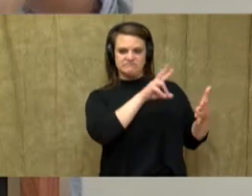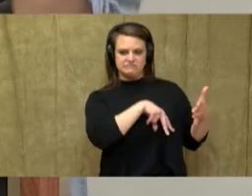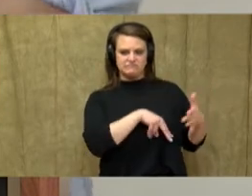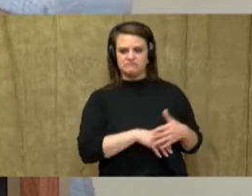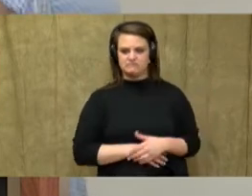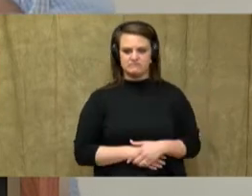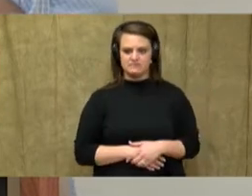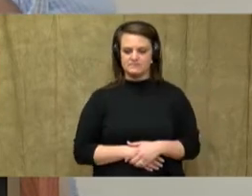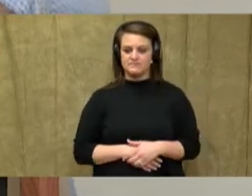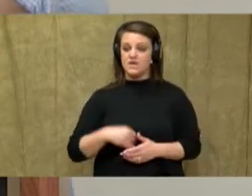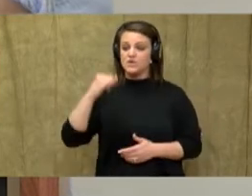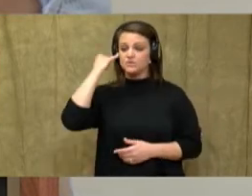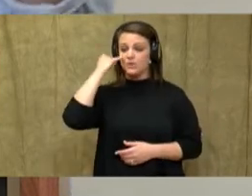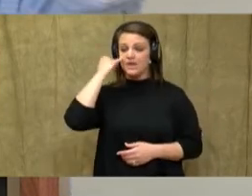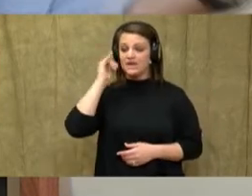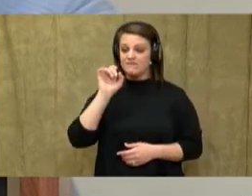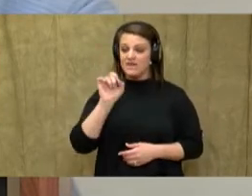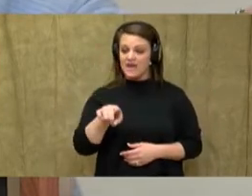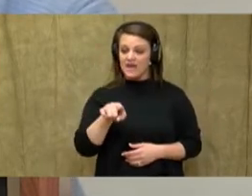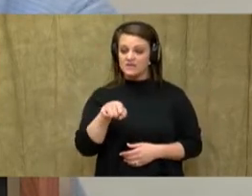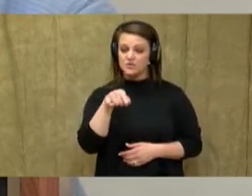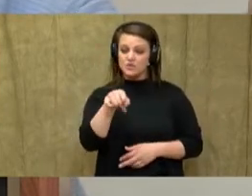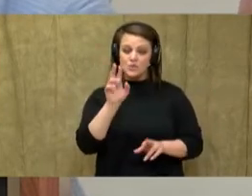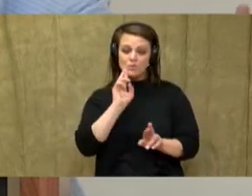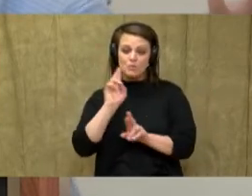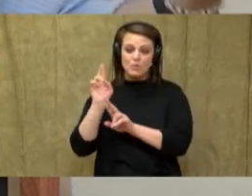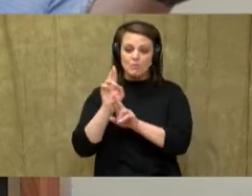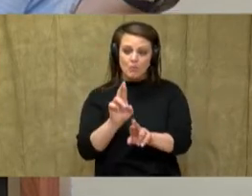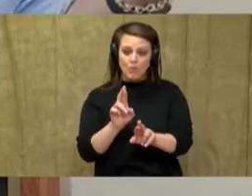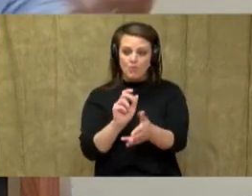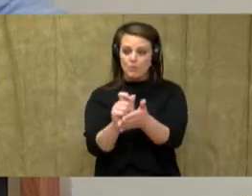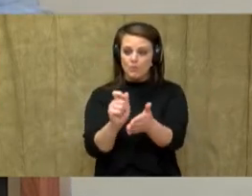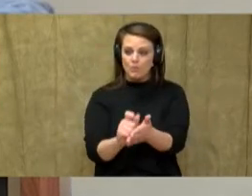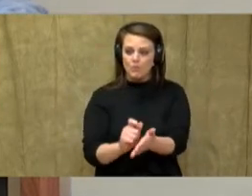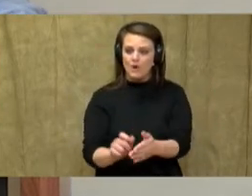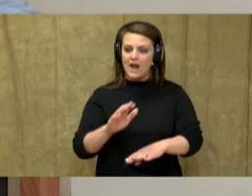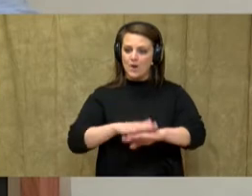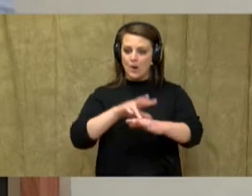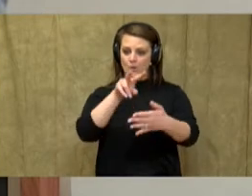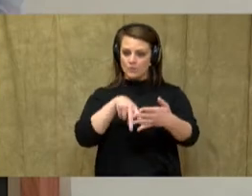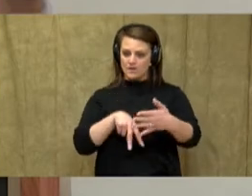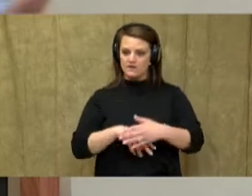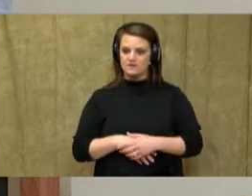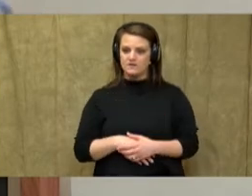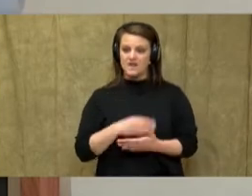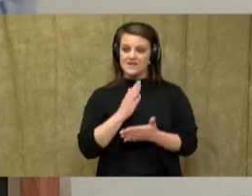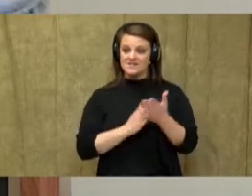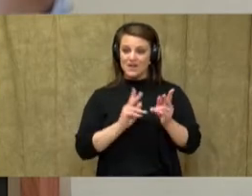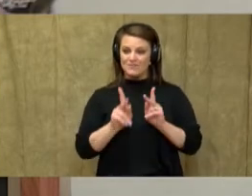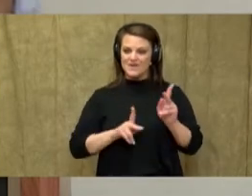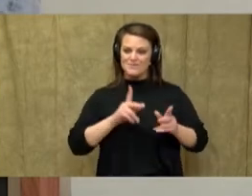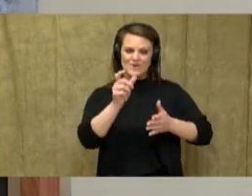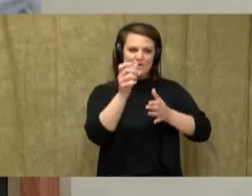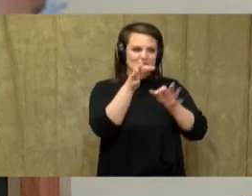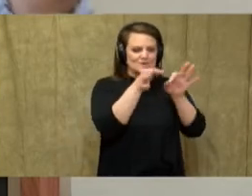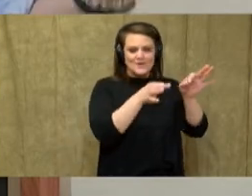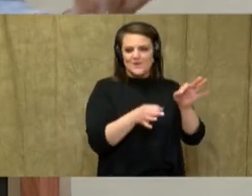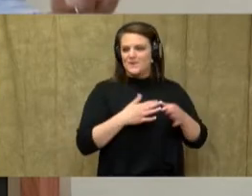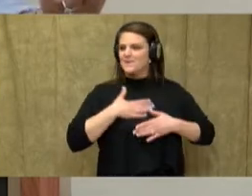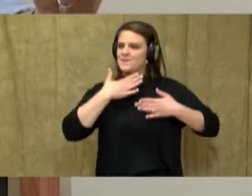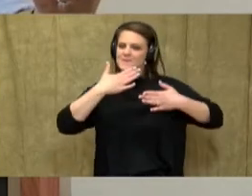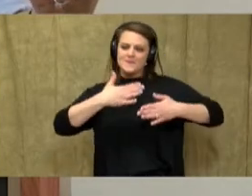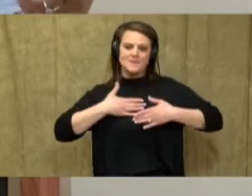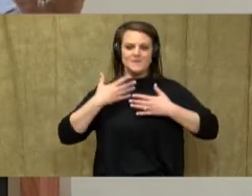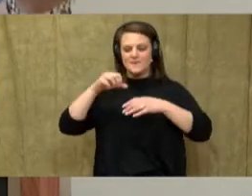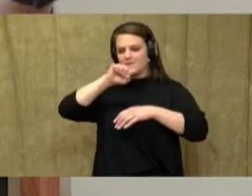So if you were asked to write a report about reading, some people would describe it in a wonderful,